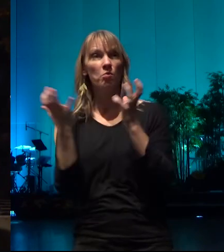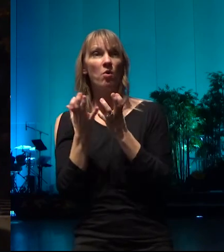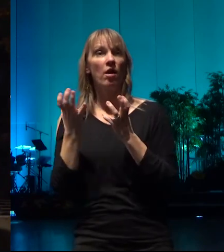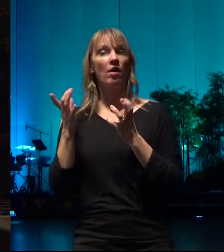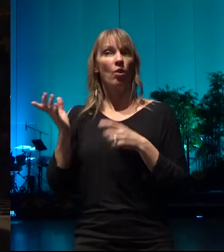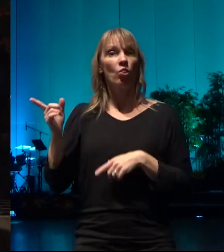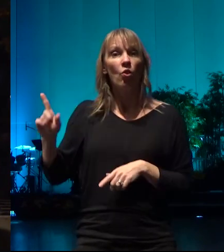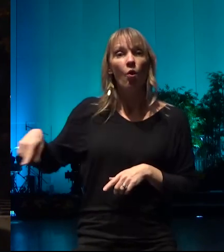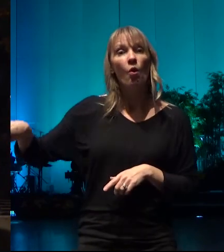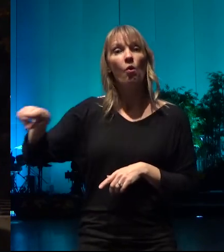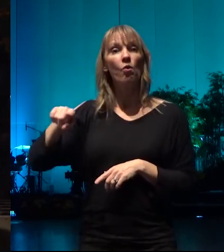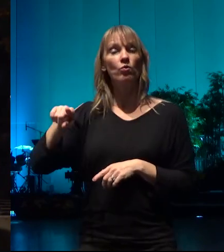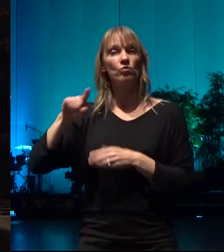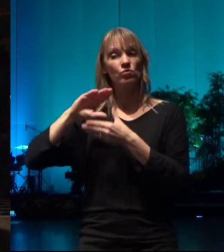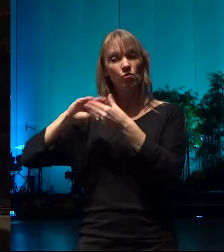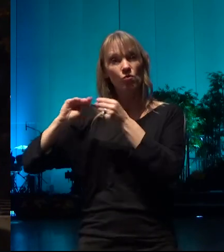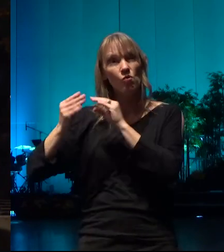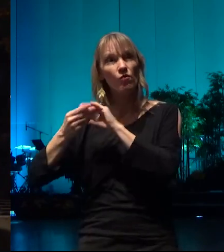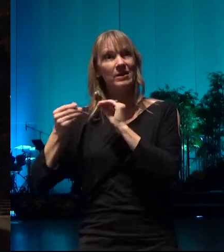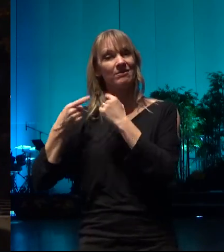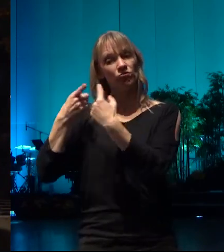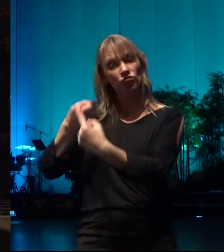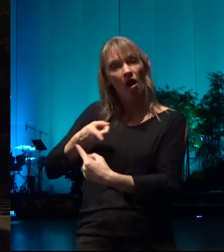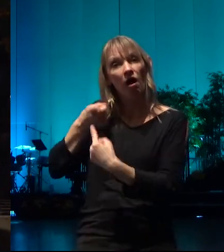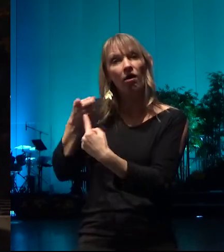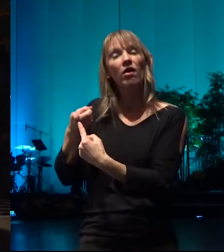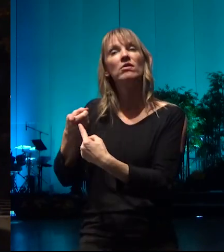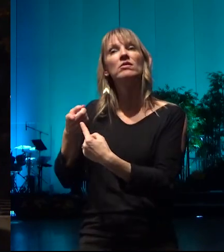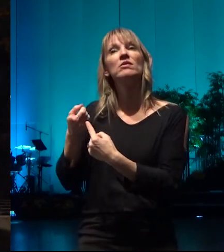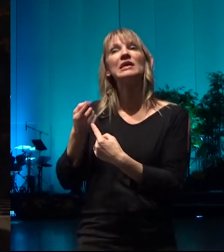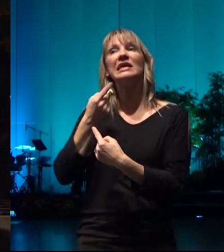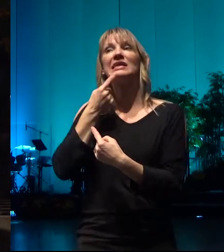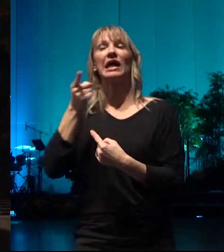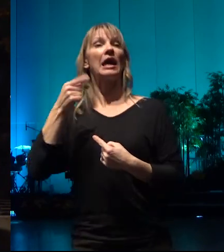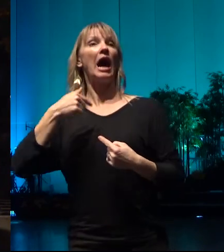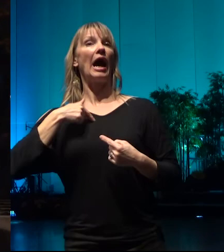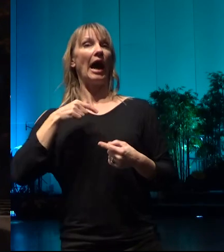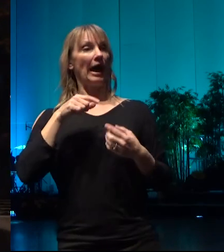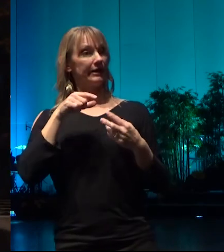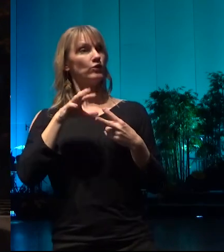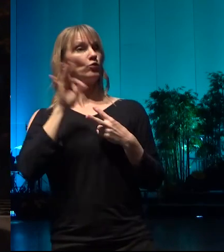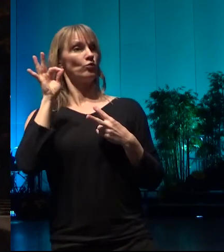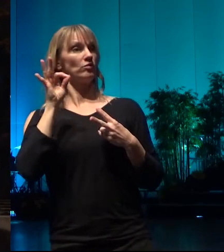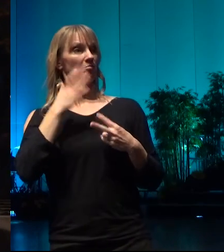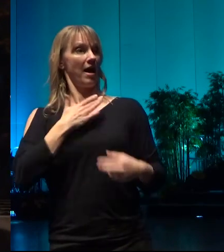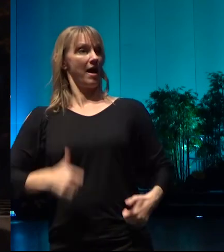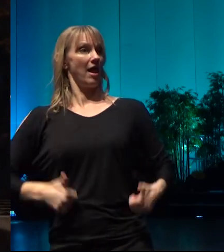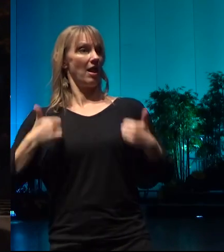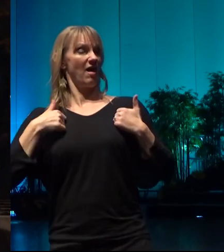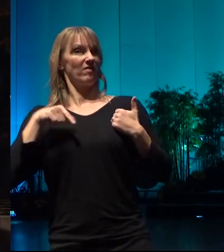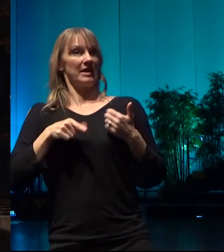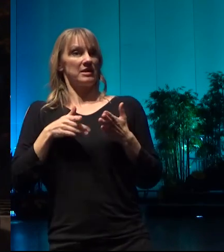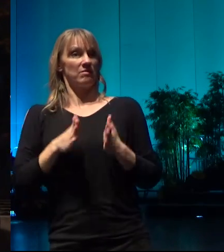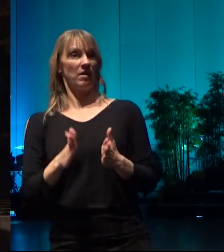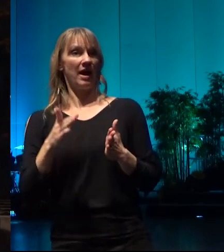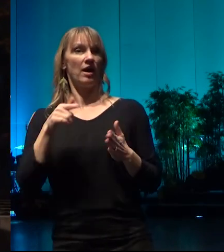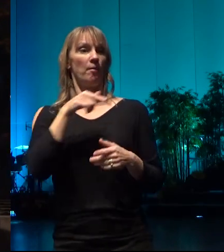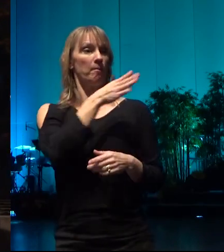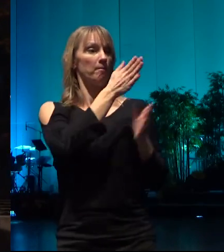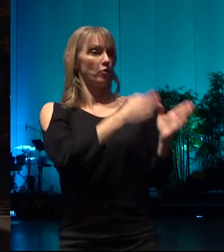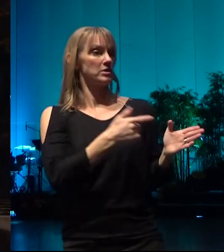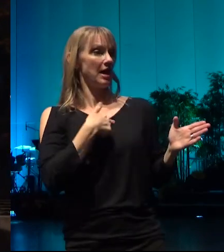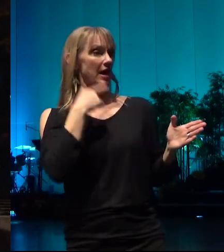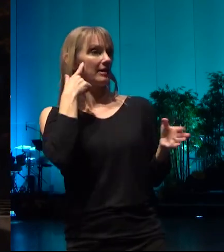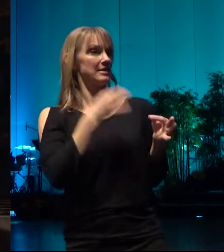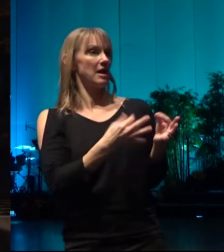even in those countless stories of struggles to come out and say, I choose to live my life in this way, and here's who I